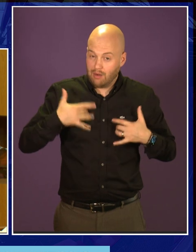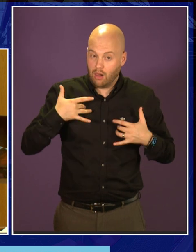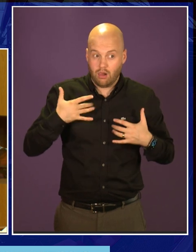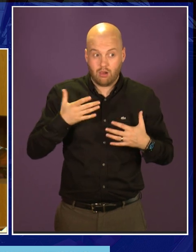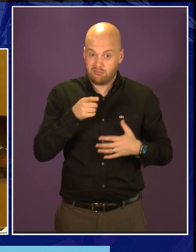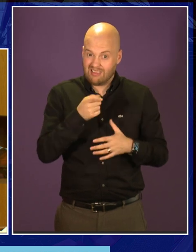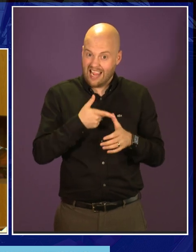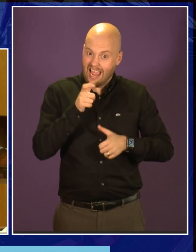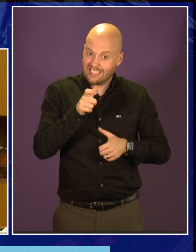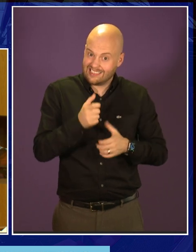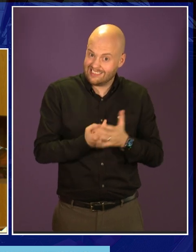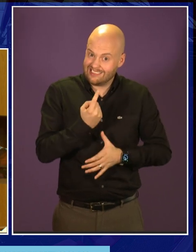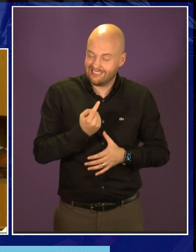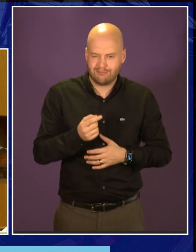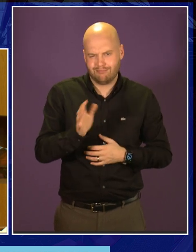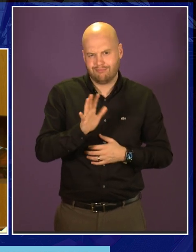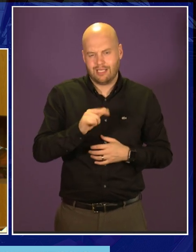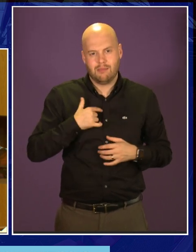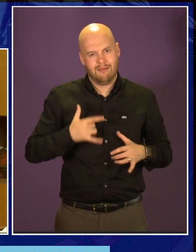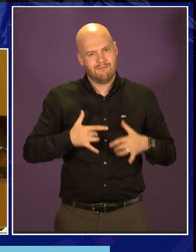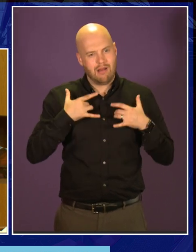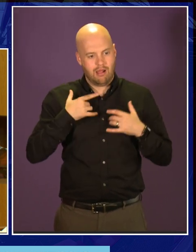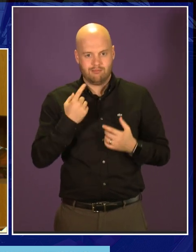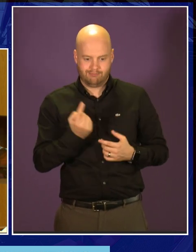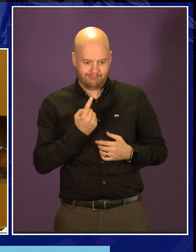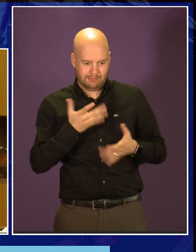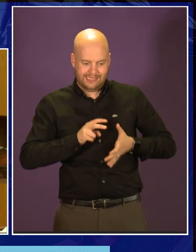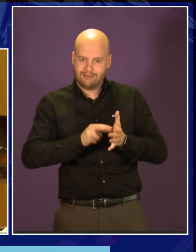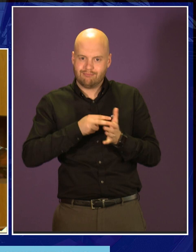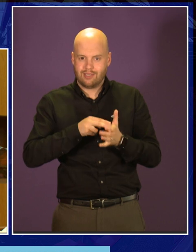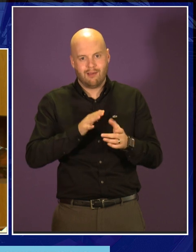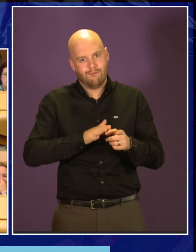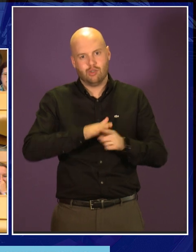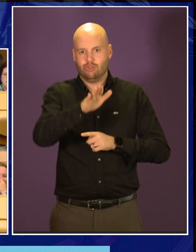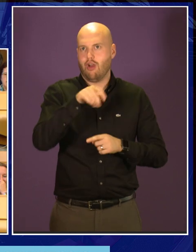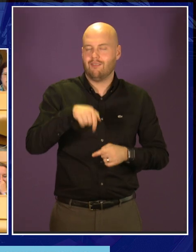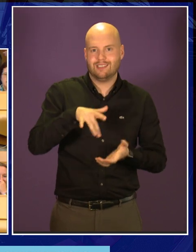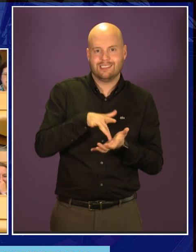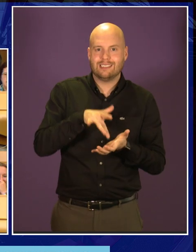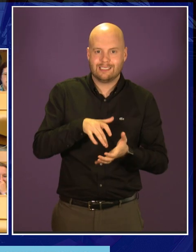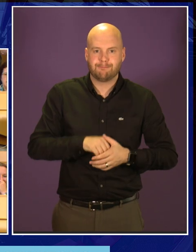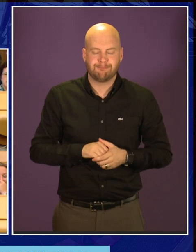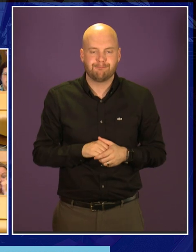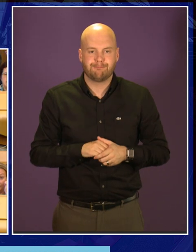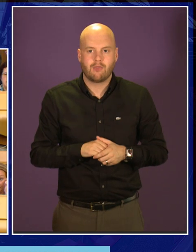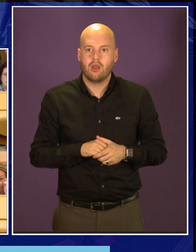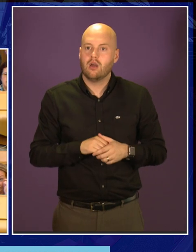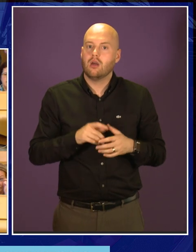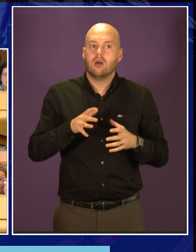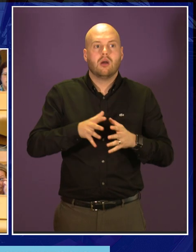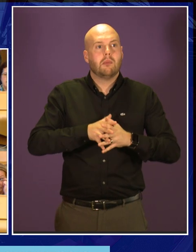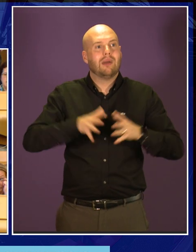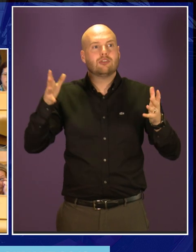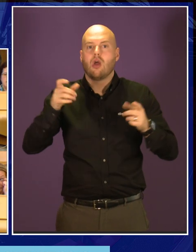view not of what the city was, but what of the city might become. And as we approach major cultural projects, be they capital or